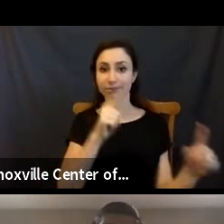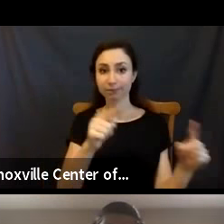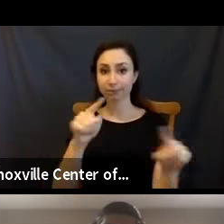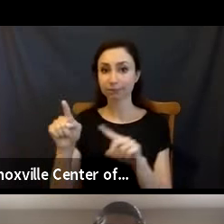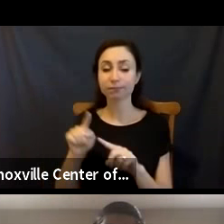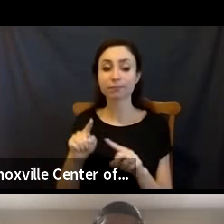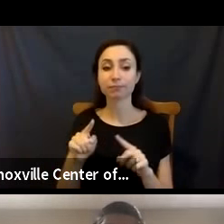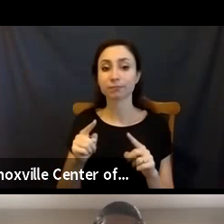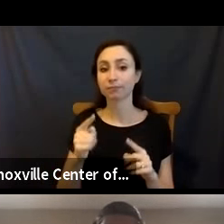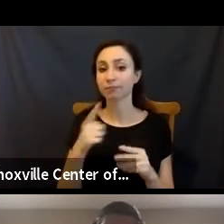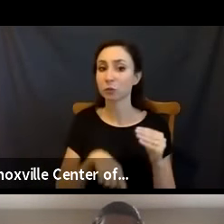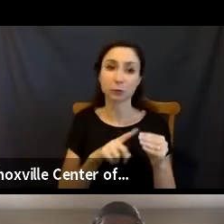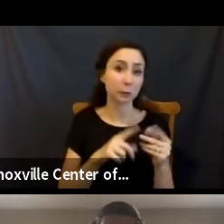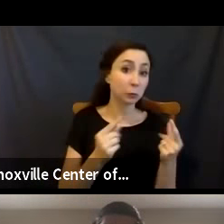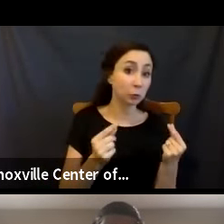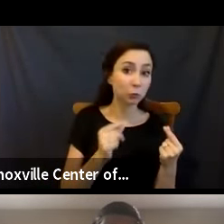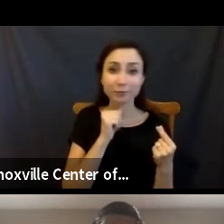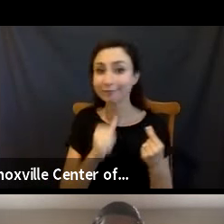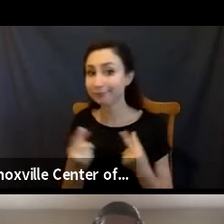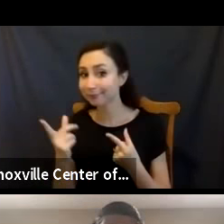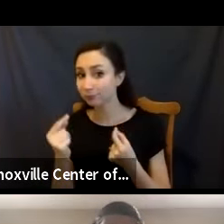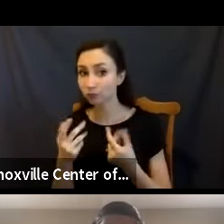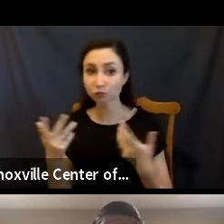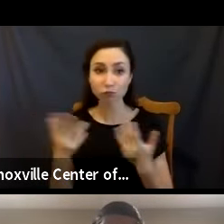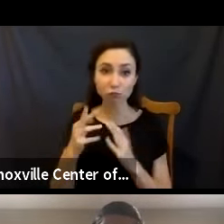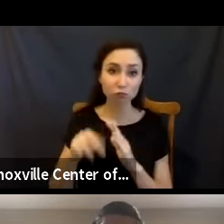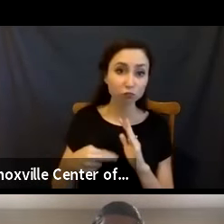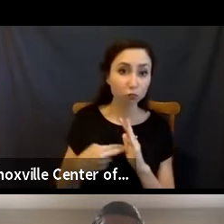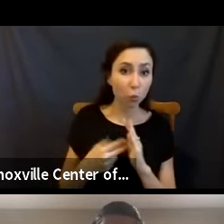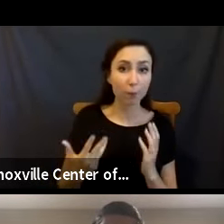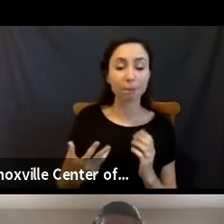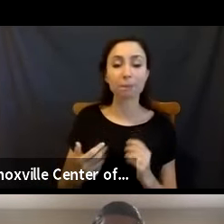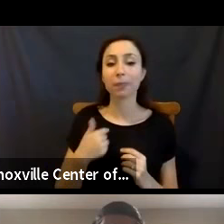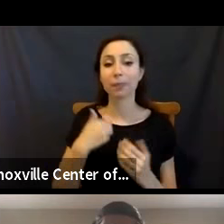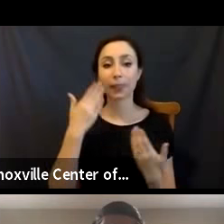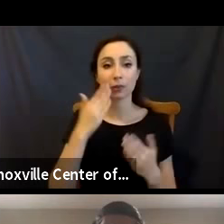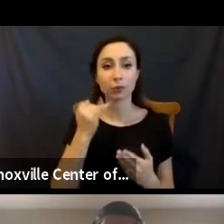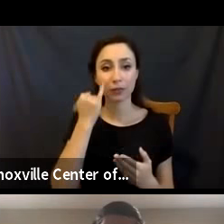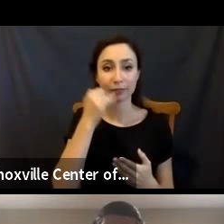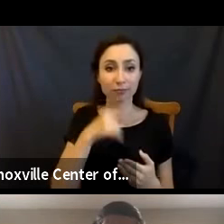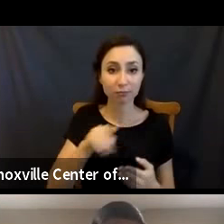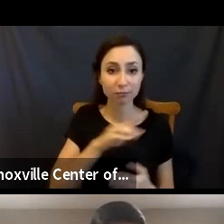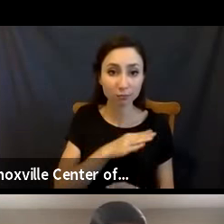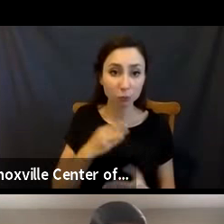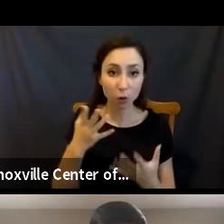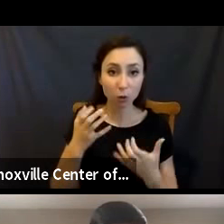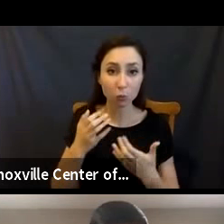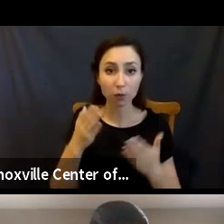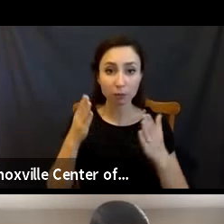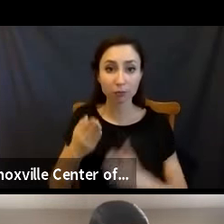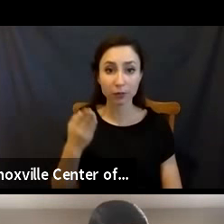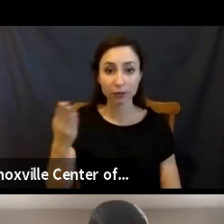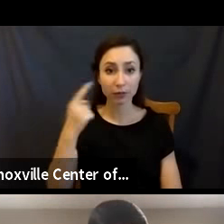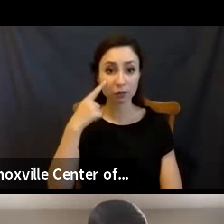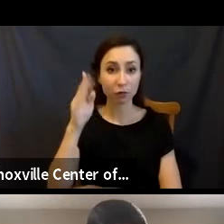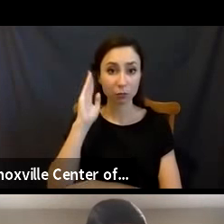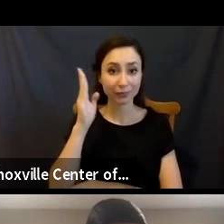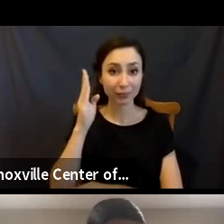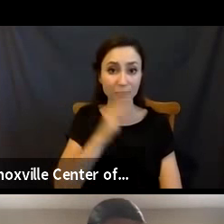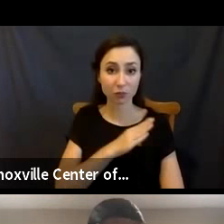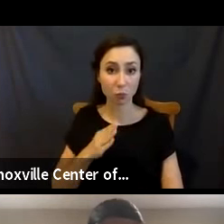what we do and don't do. But I don't know if this board wants to have somebody there to speak for the board. It's just a